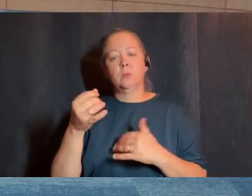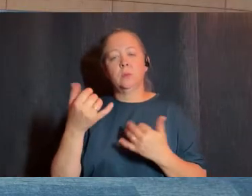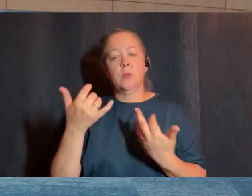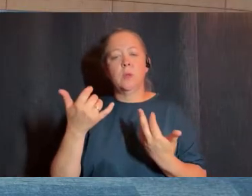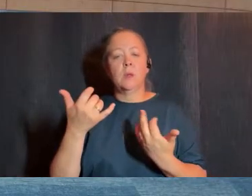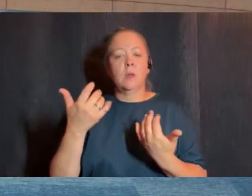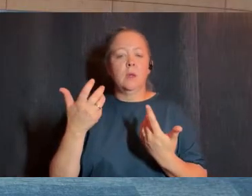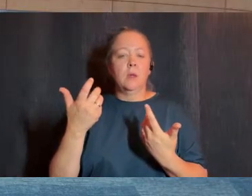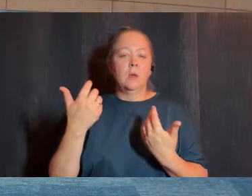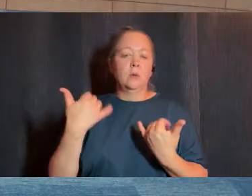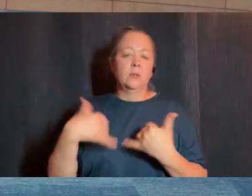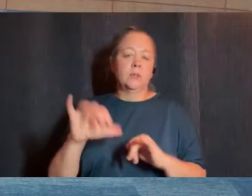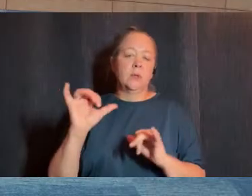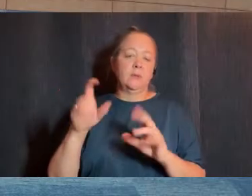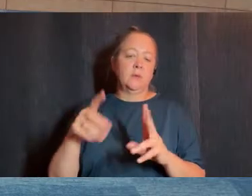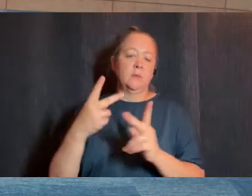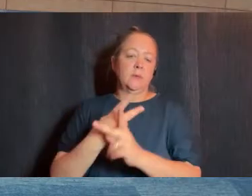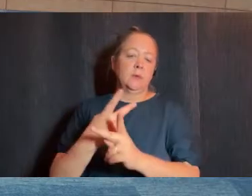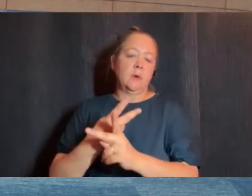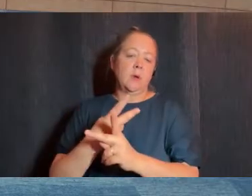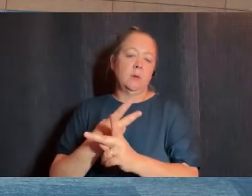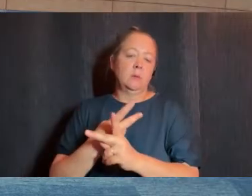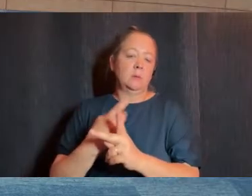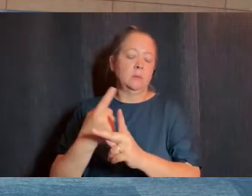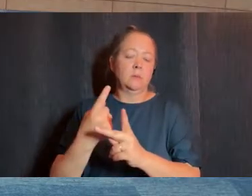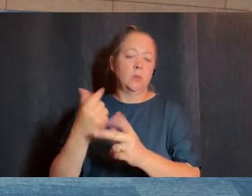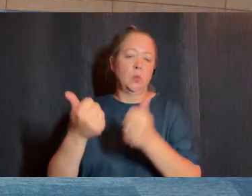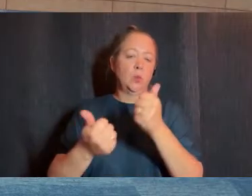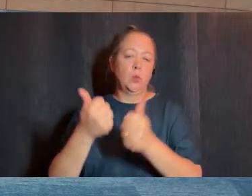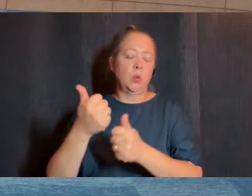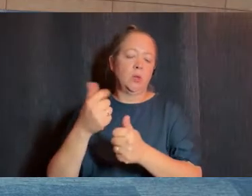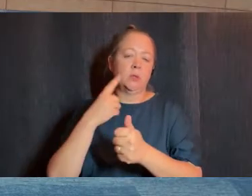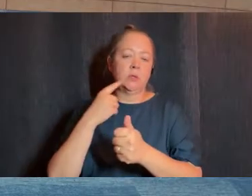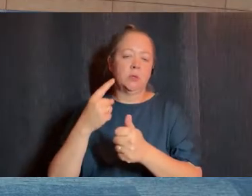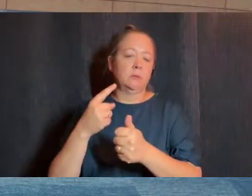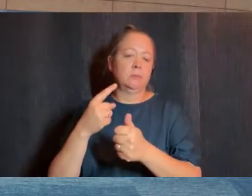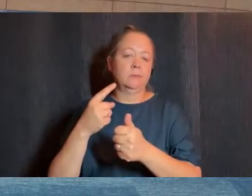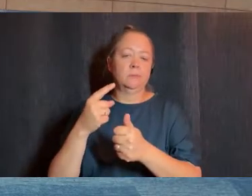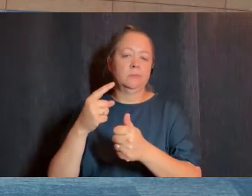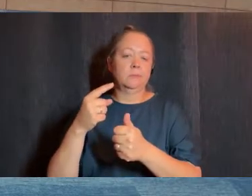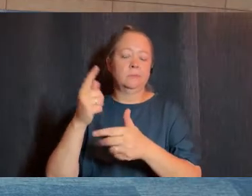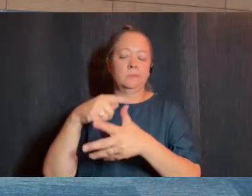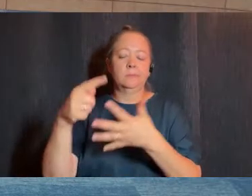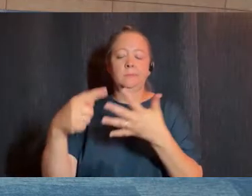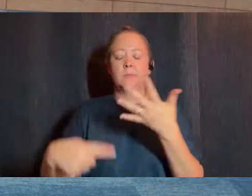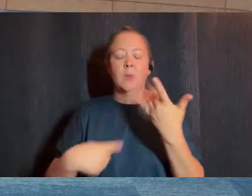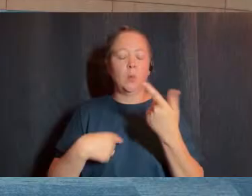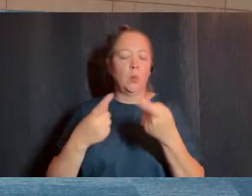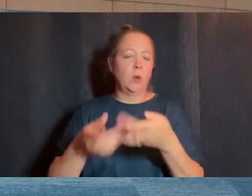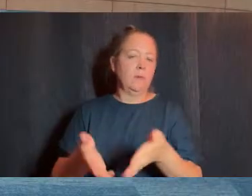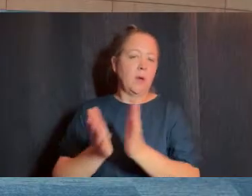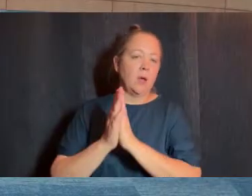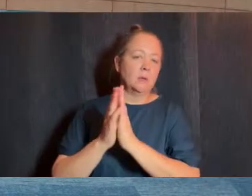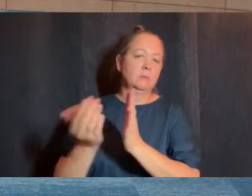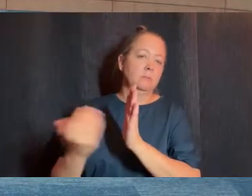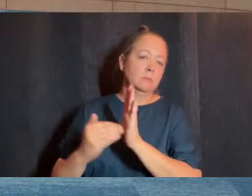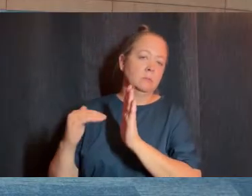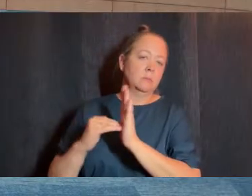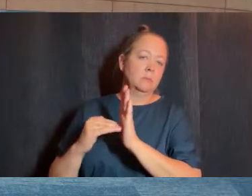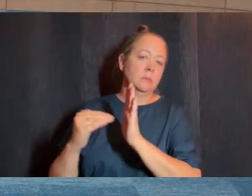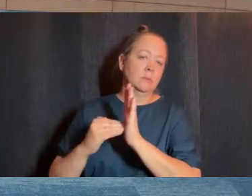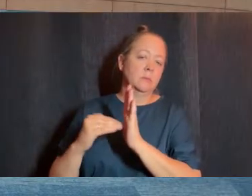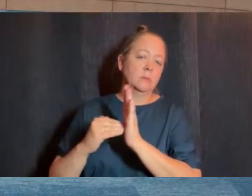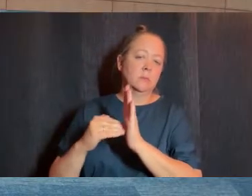those tasks. We have requested that repeatedly. We've talked about that again this week, and I was told that I will have that